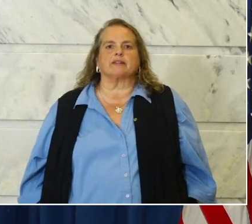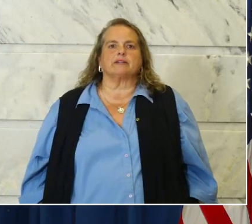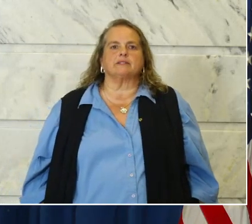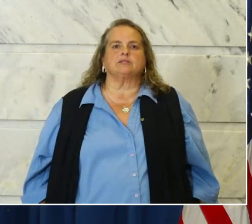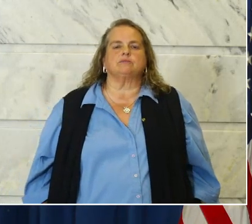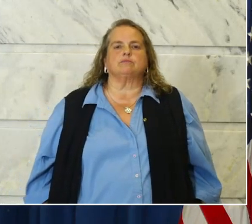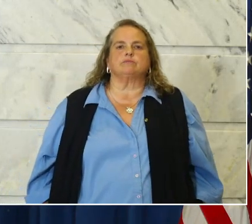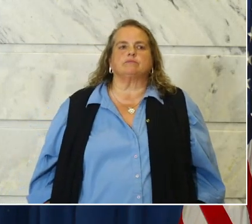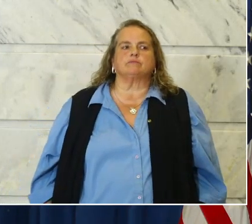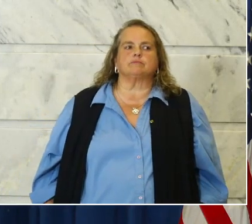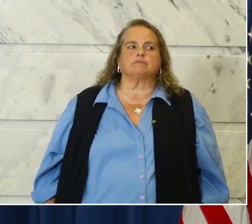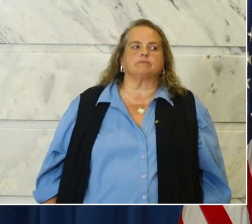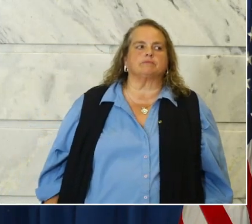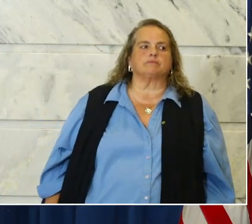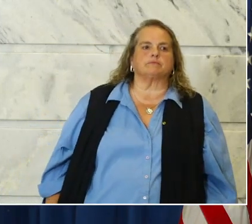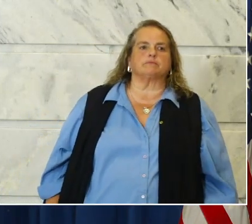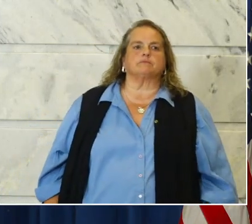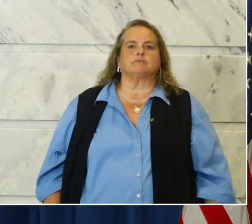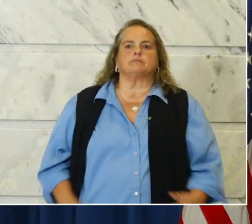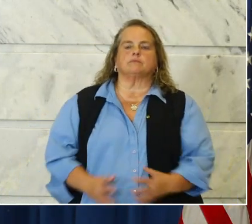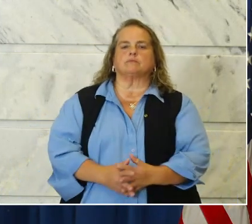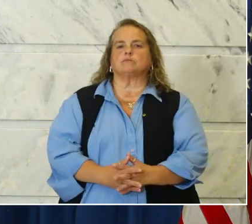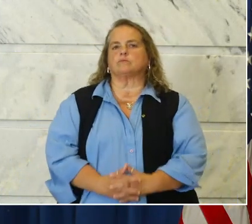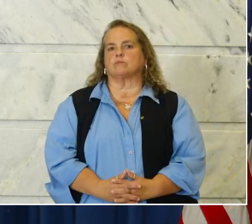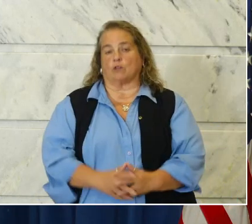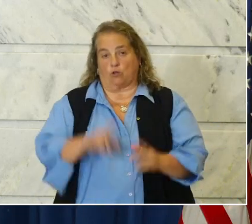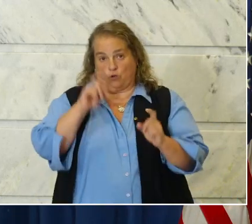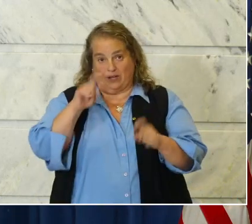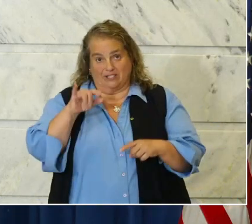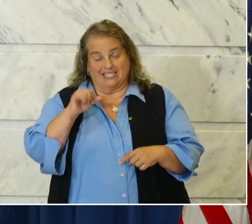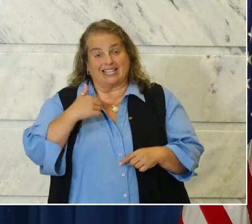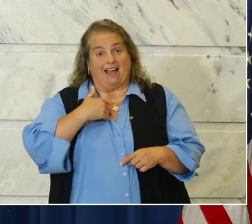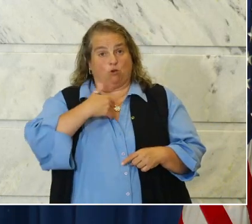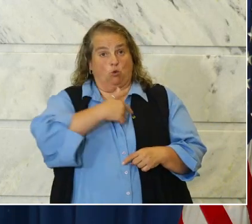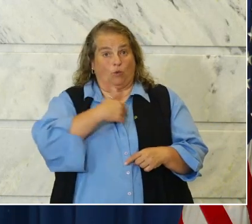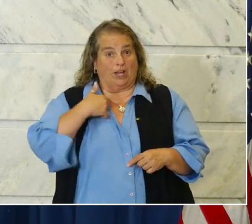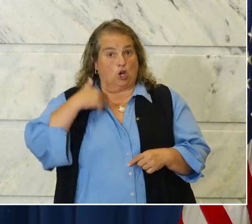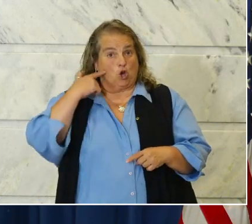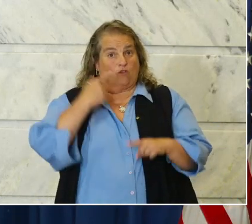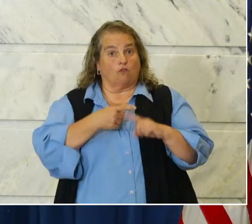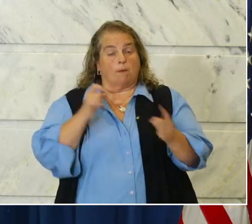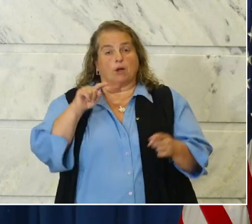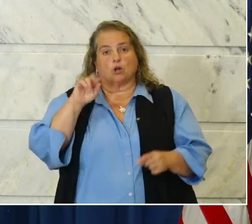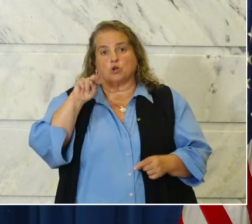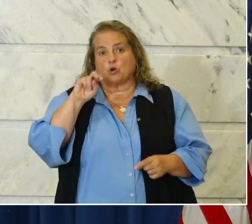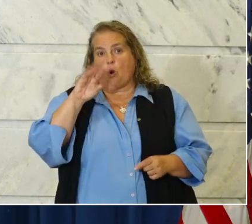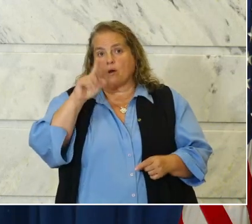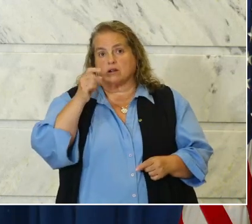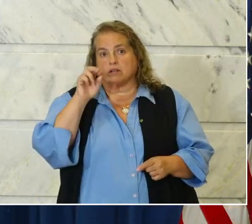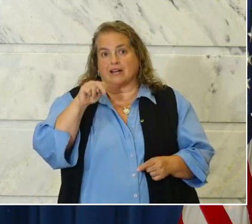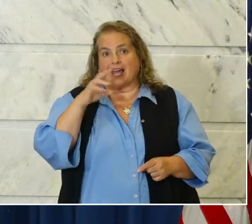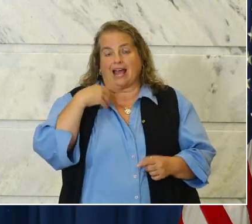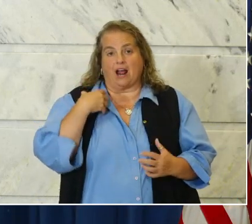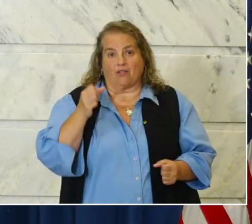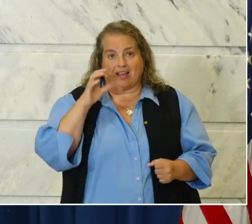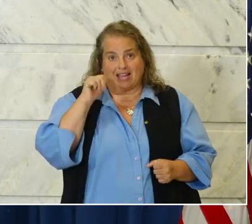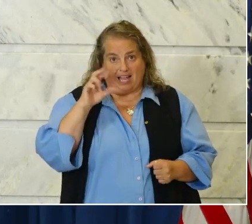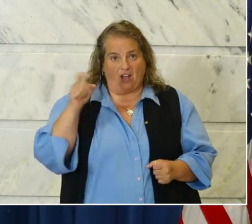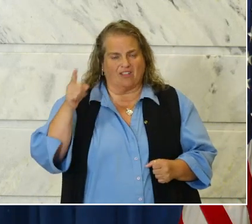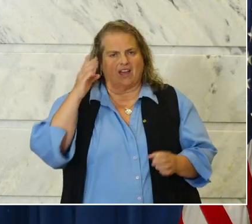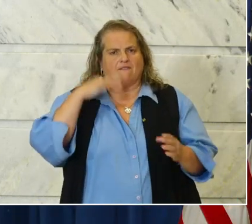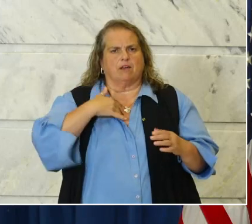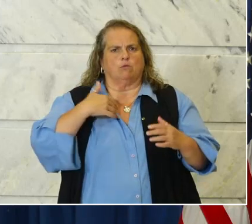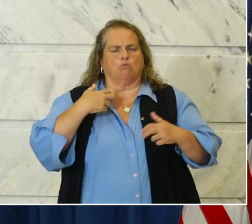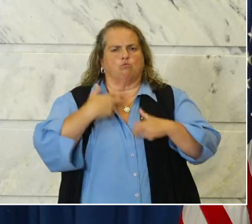systems and health providers? The question is, have we heard from Norton Healthcare that they have been having trouble